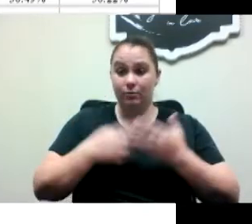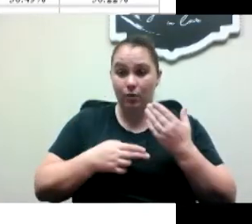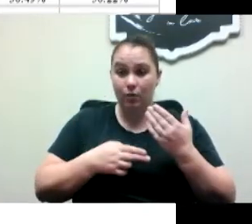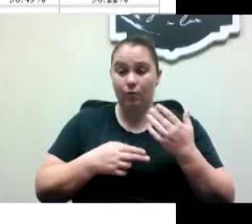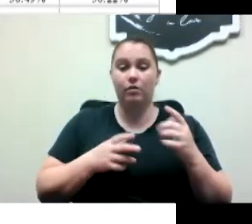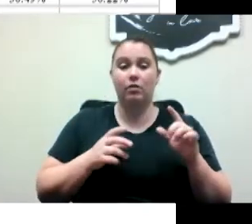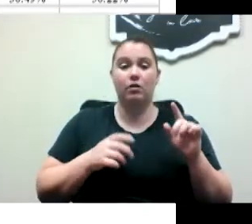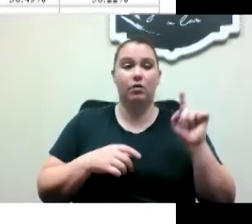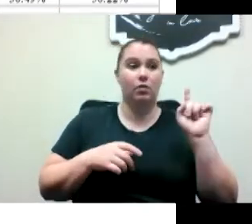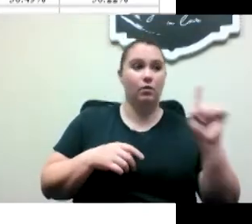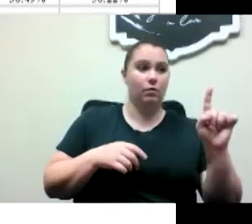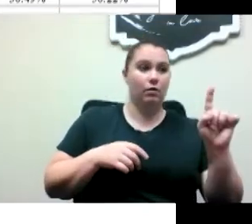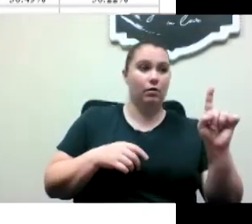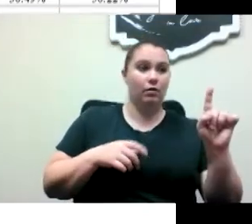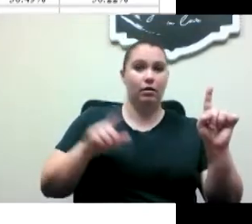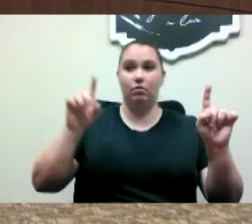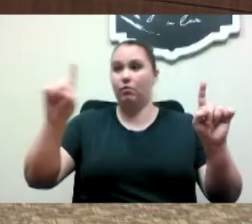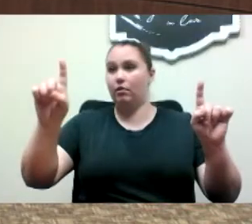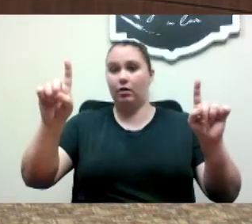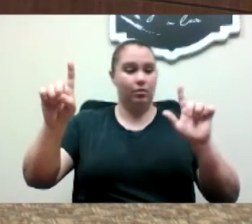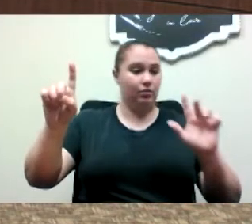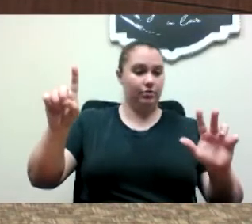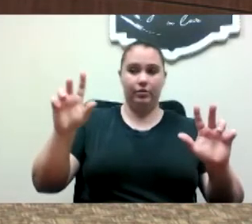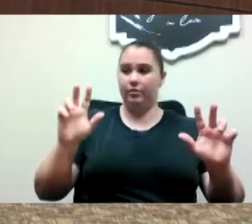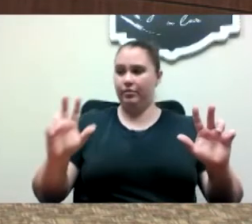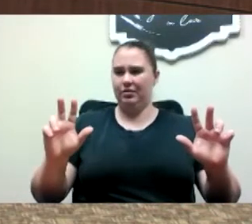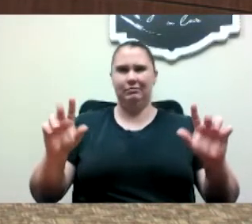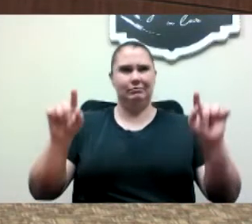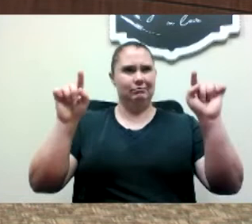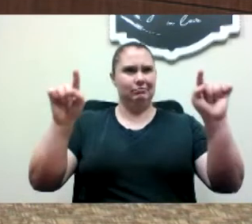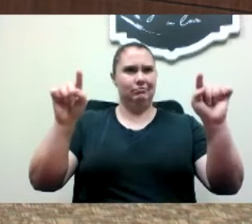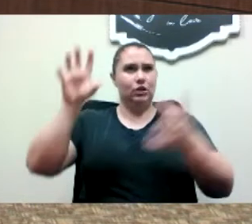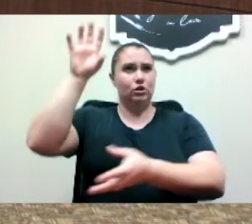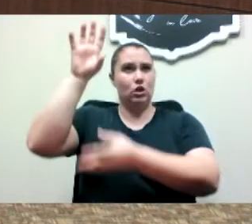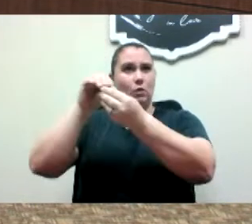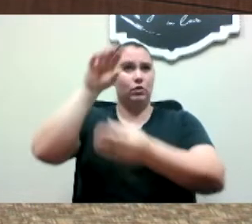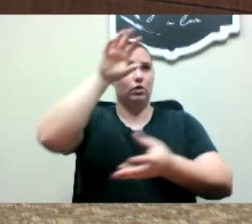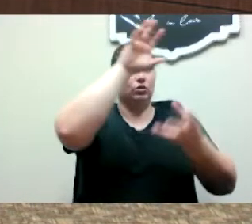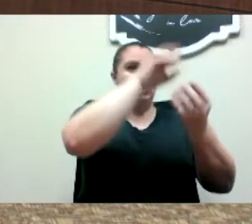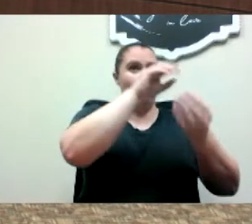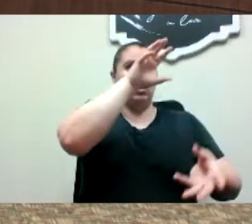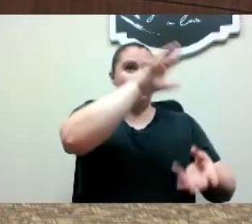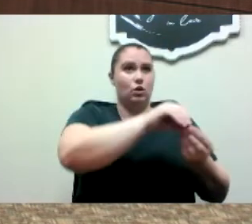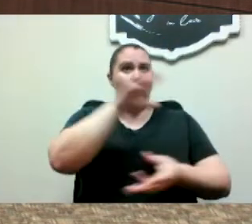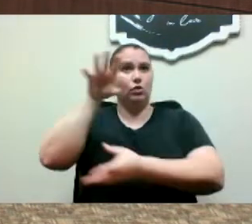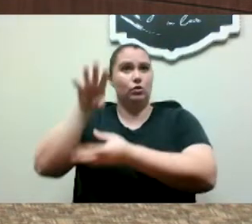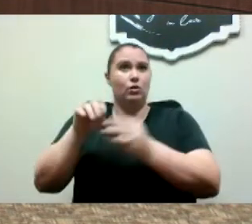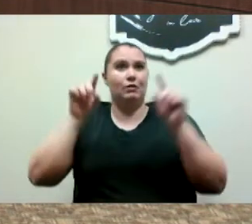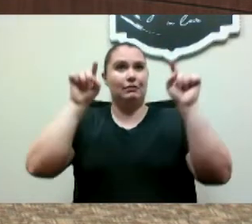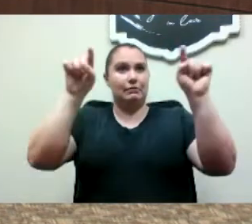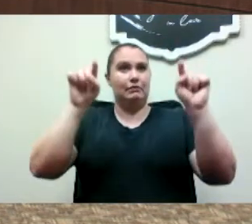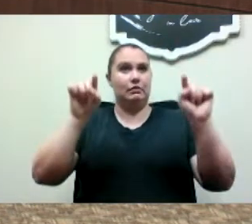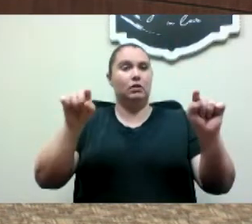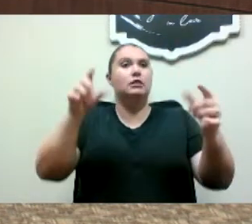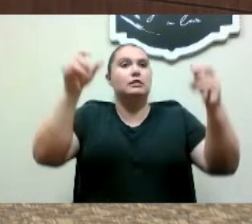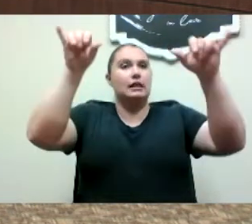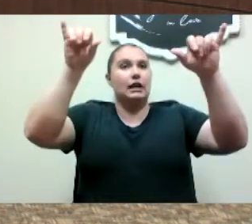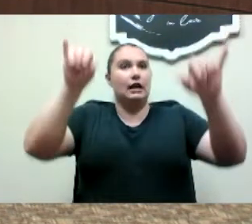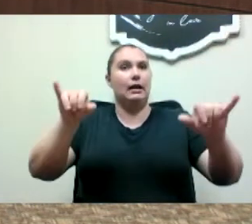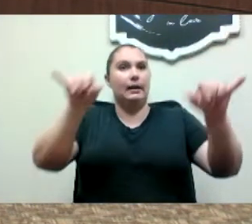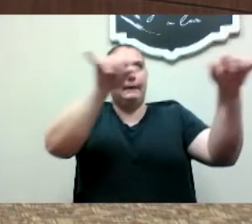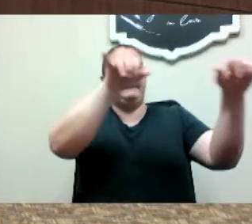1 and 3 have the same total population number